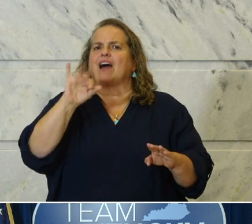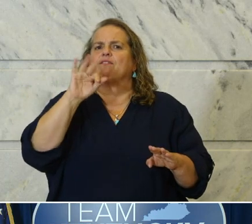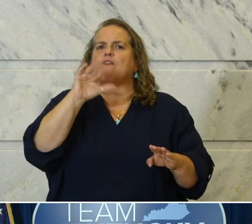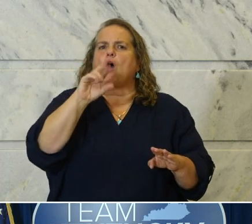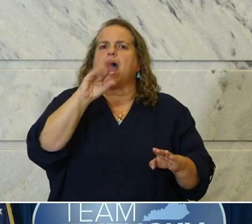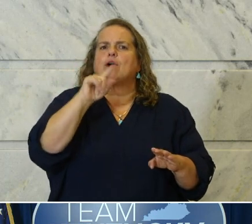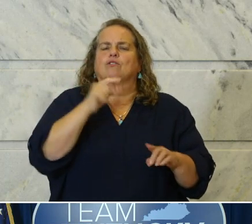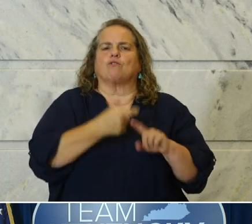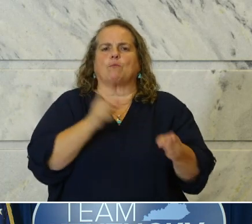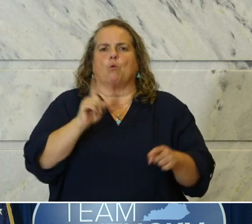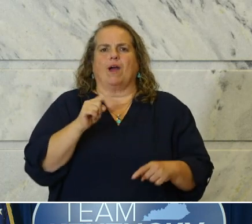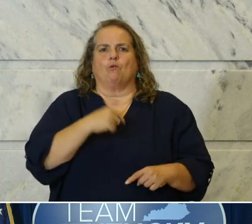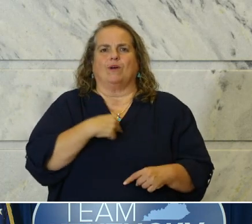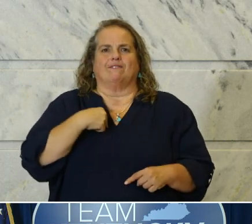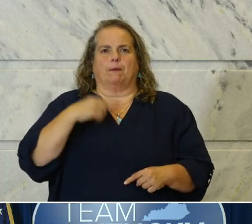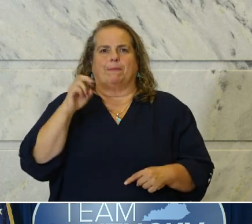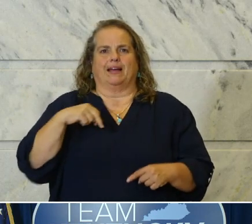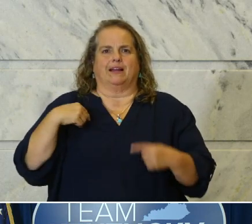at the week before,